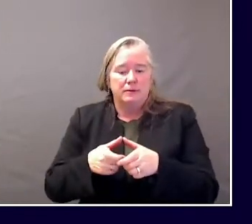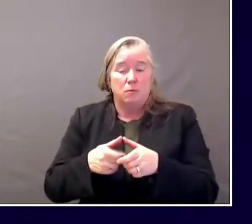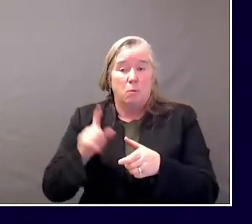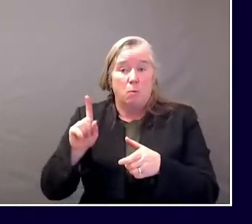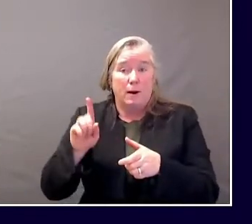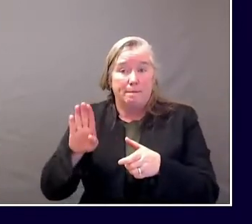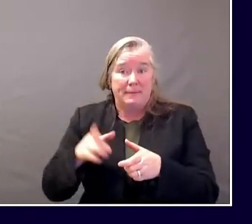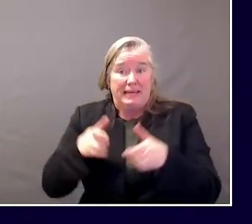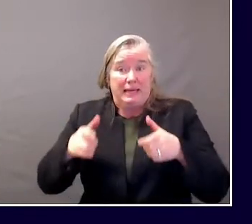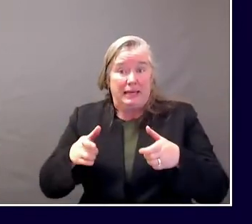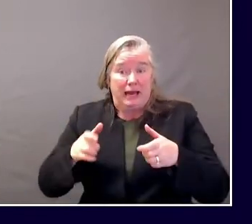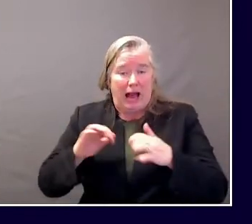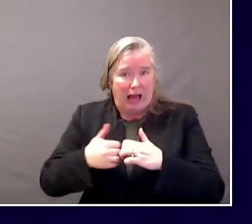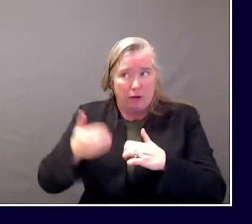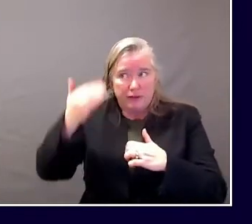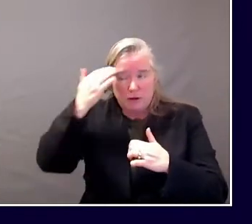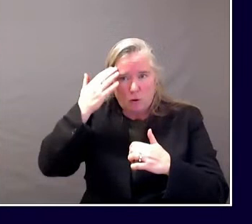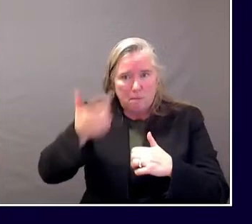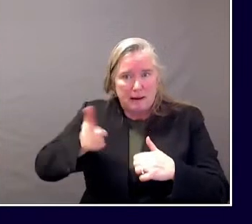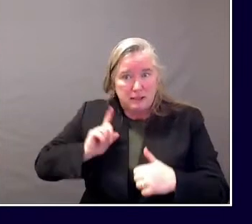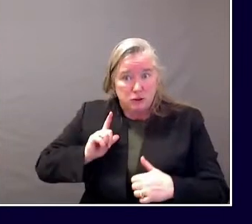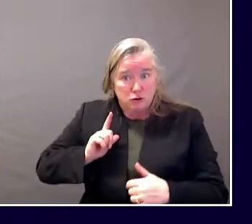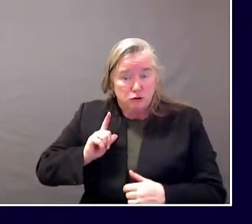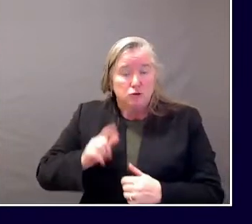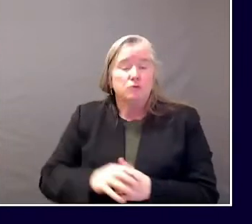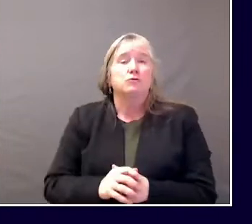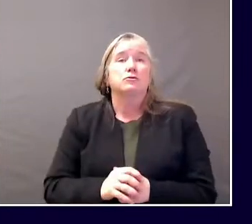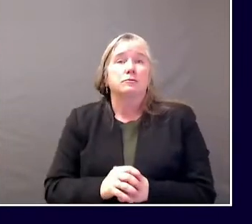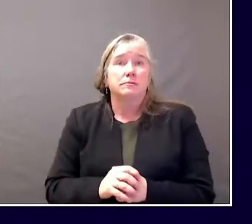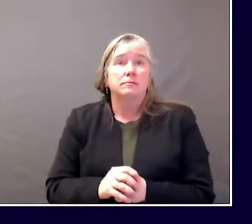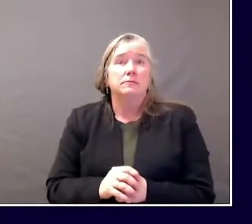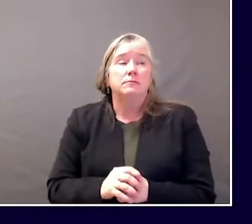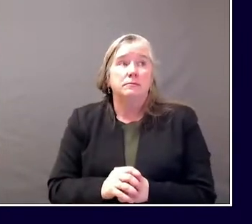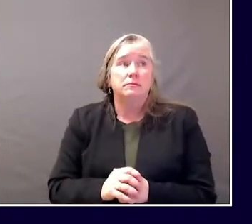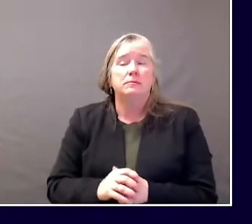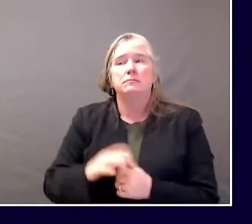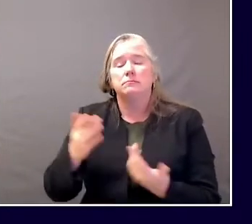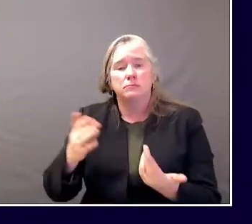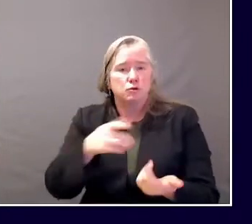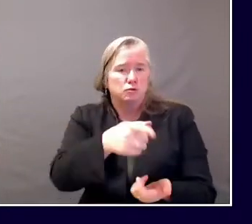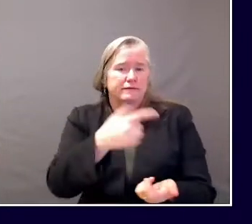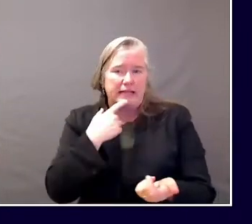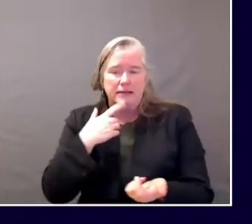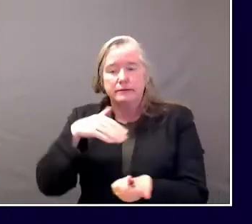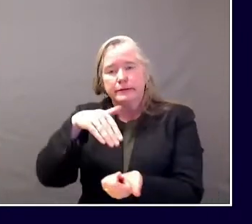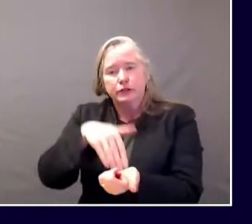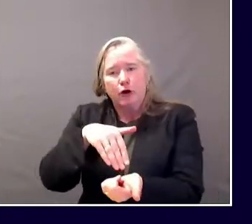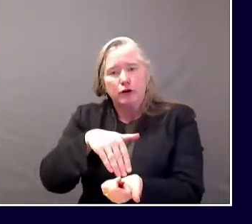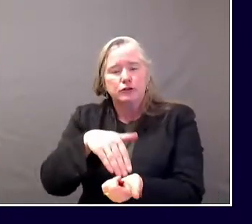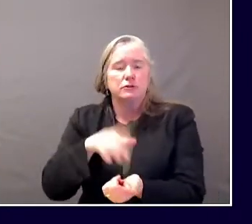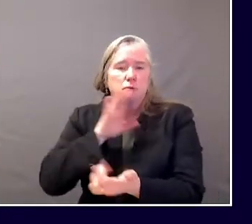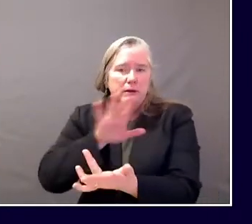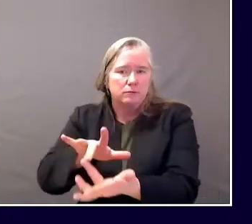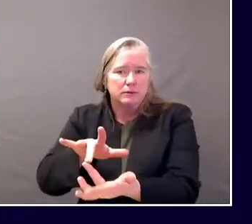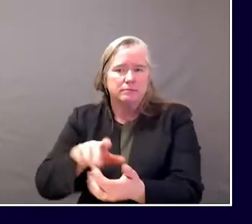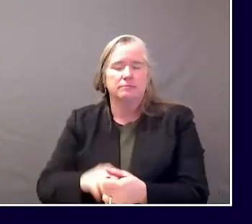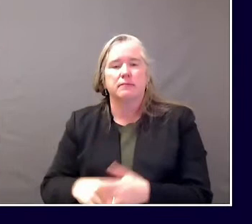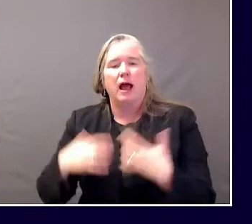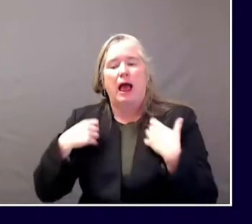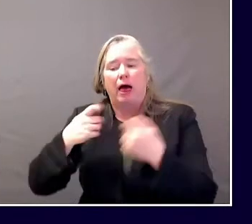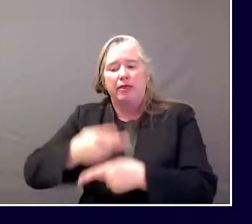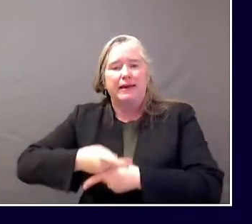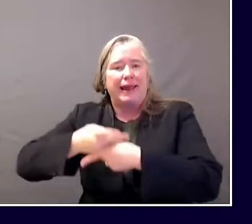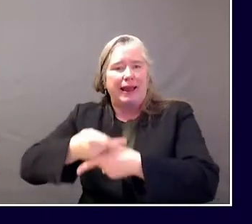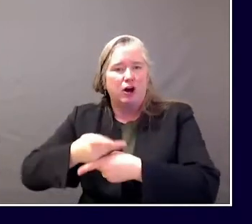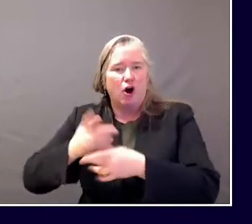that question, and we kind of had, doctors will reach out, healthcare providers will reach out and tell these people. But